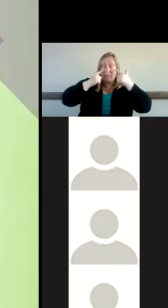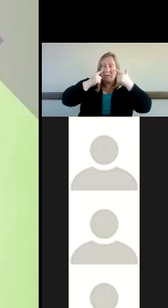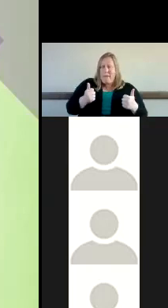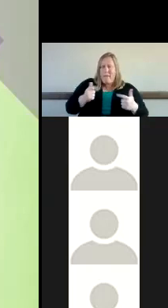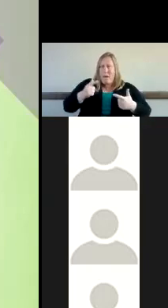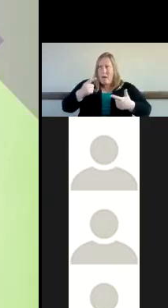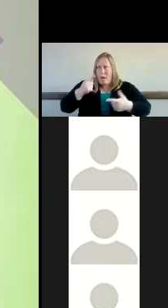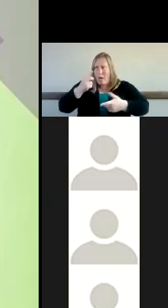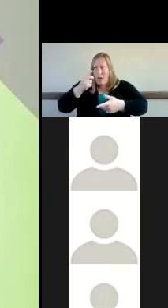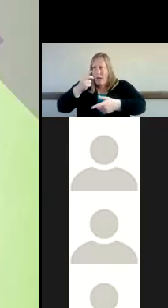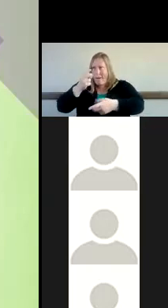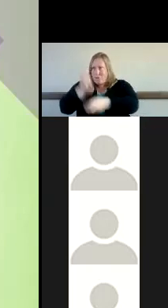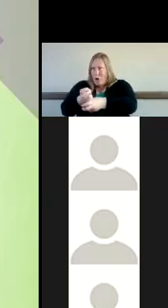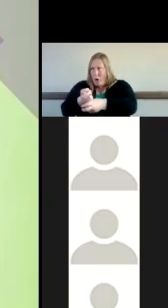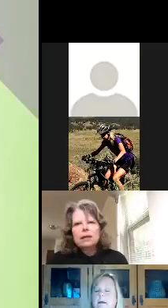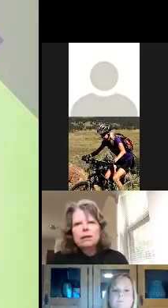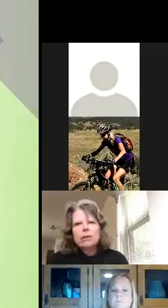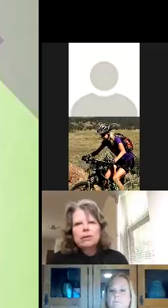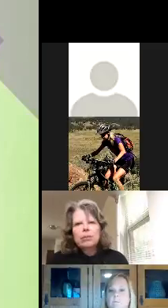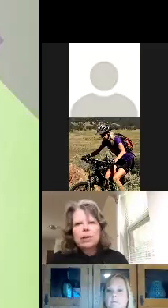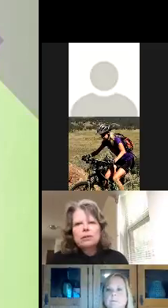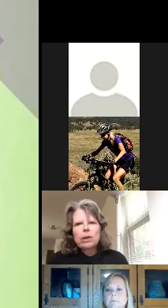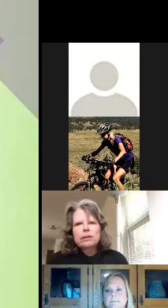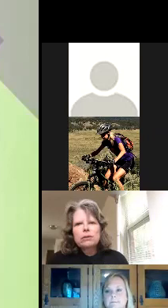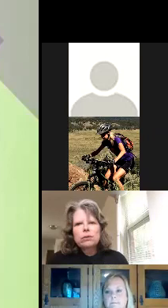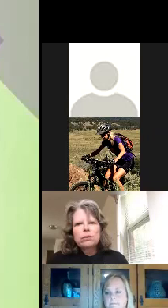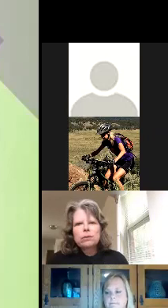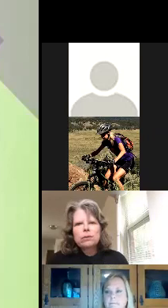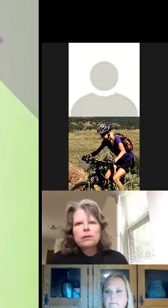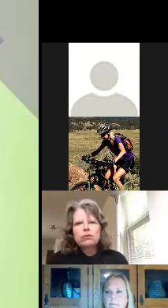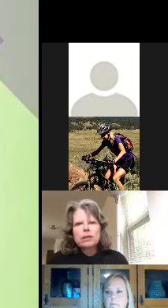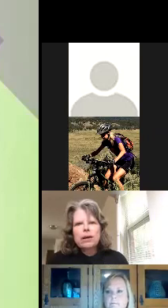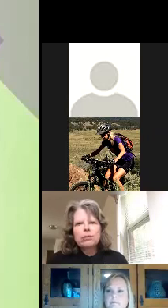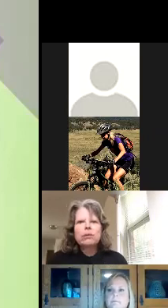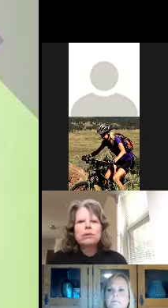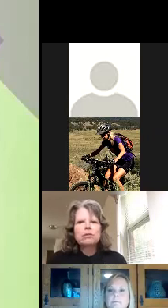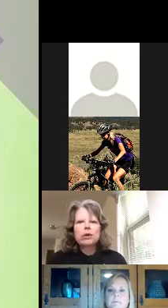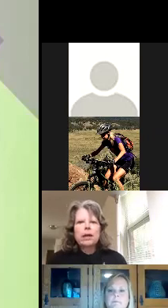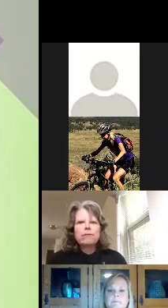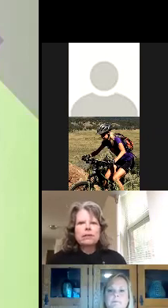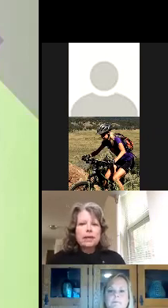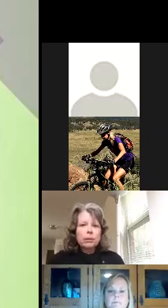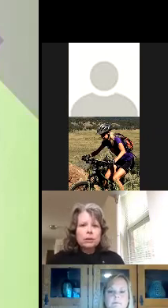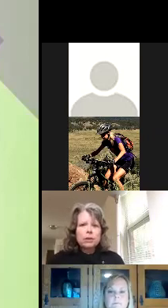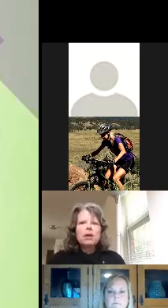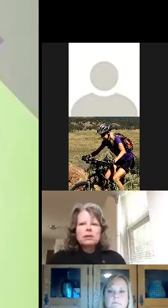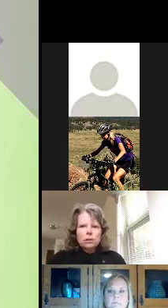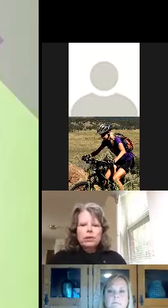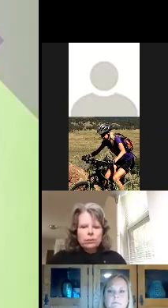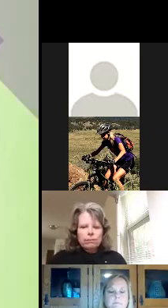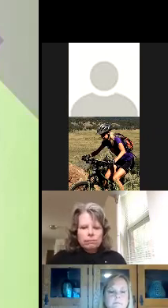with the other and we thought the best way to illustrate that would be with some real life examples